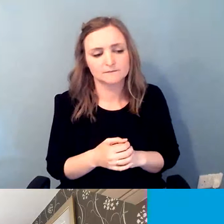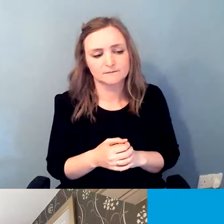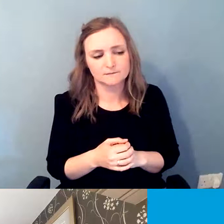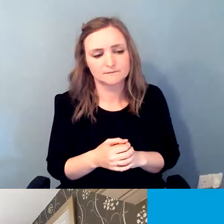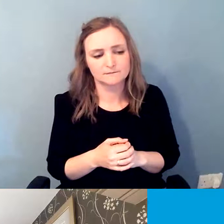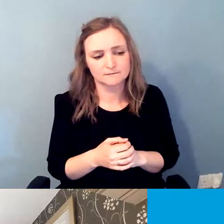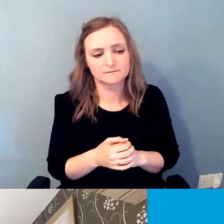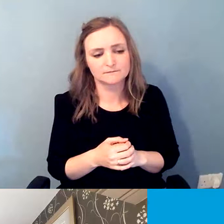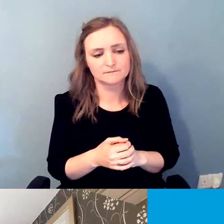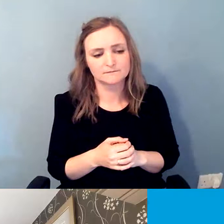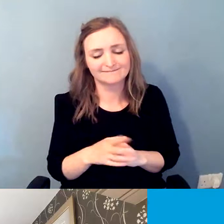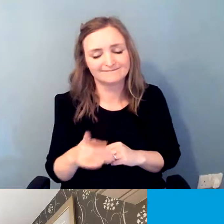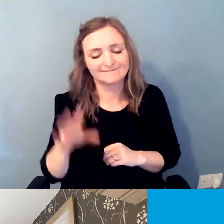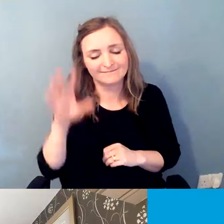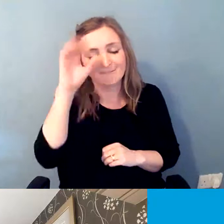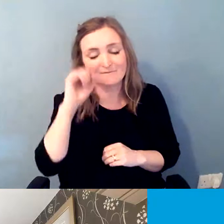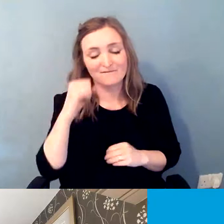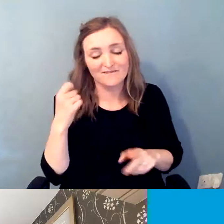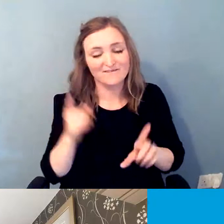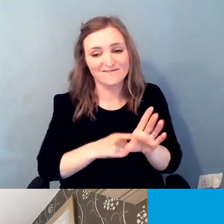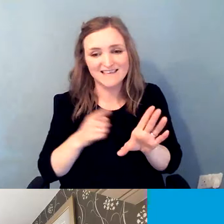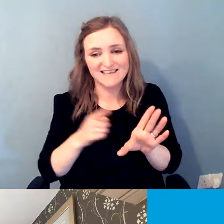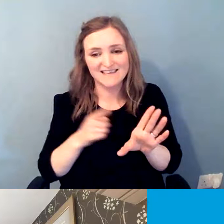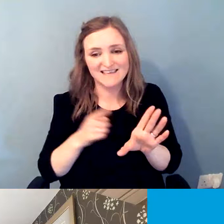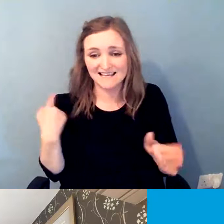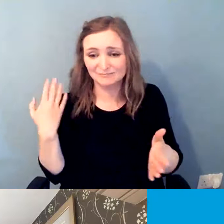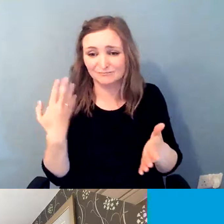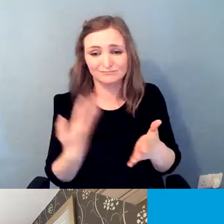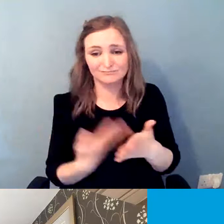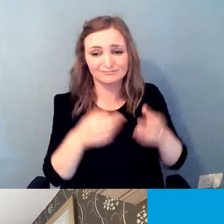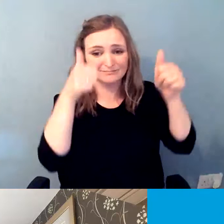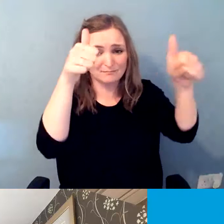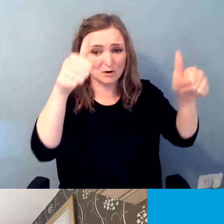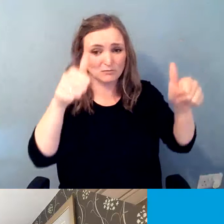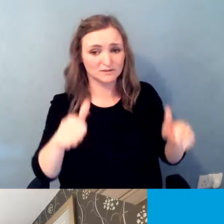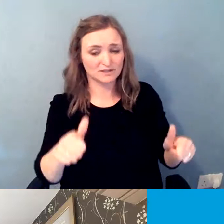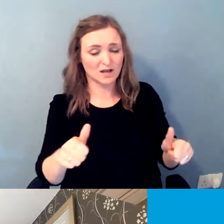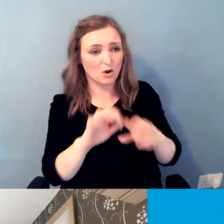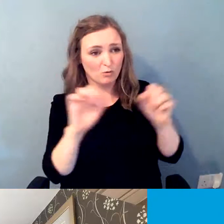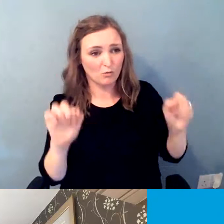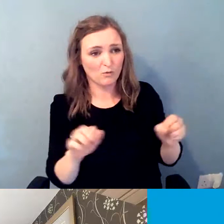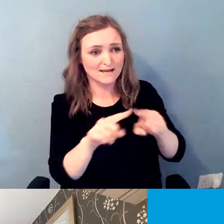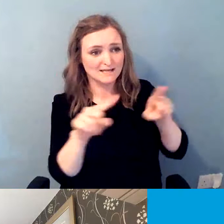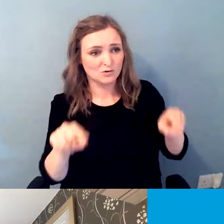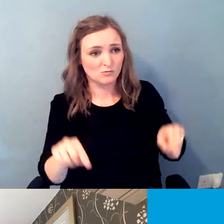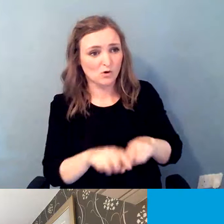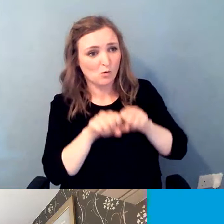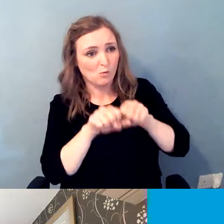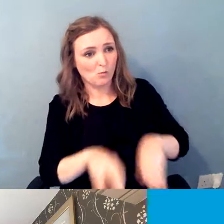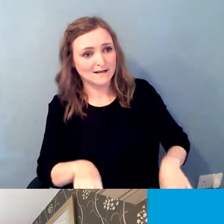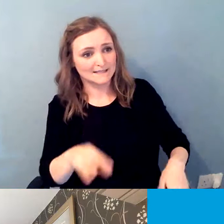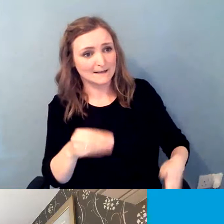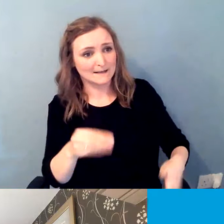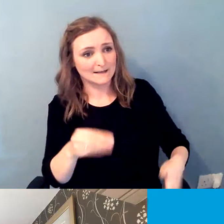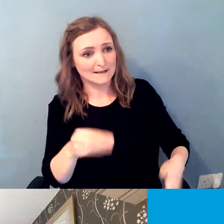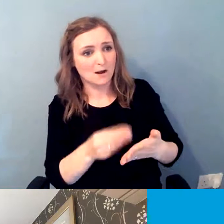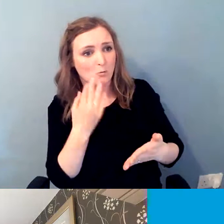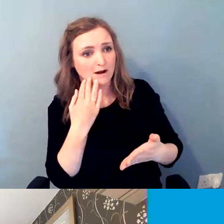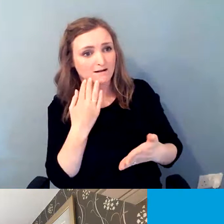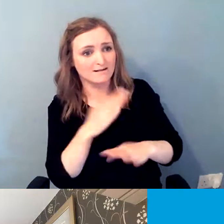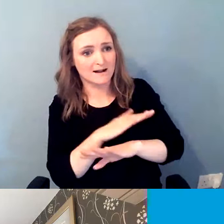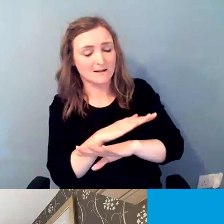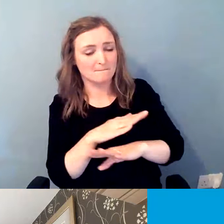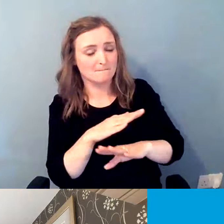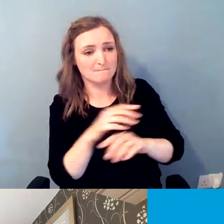numbers in the waiting room, the blame game about, wasting money, not attending, etc. And I